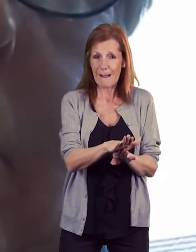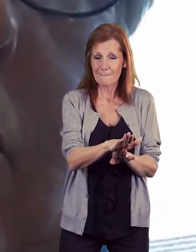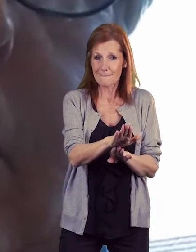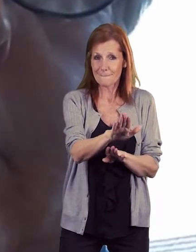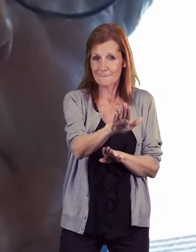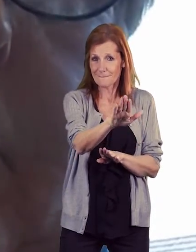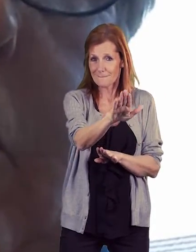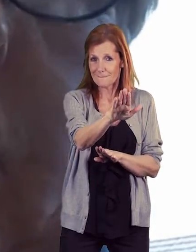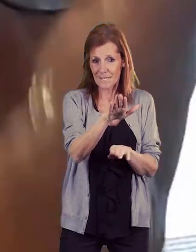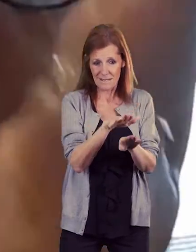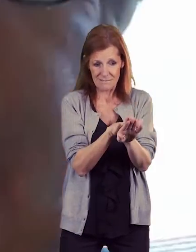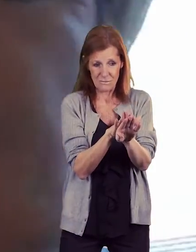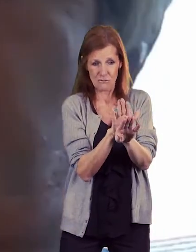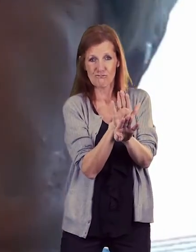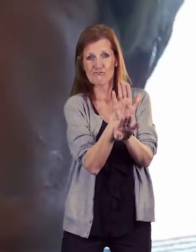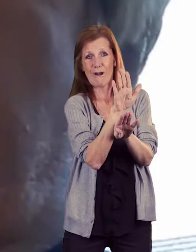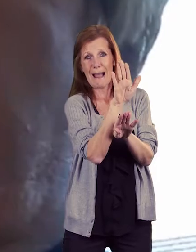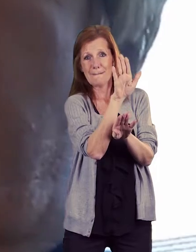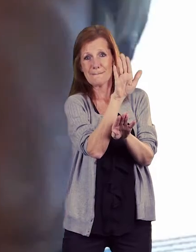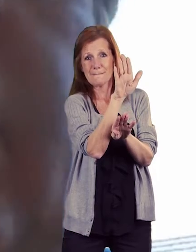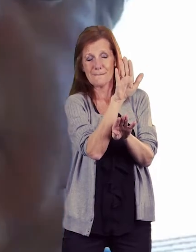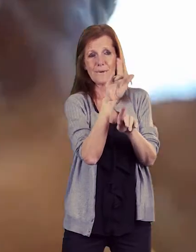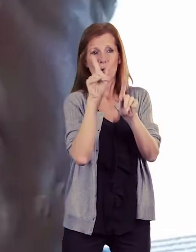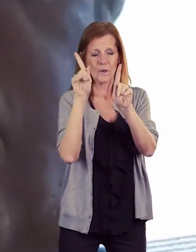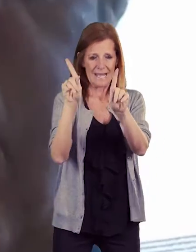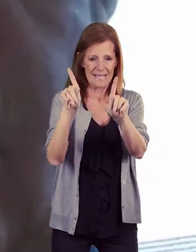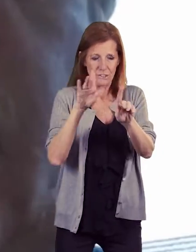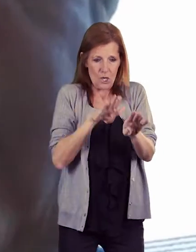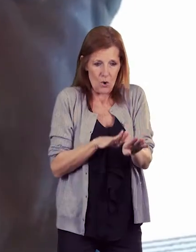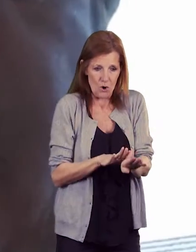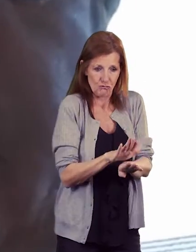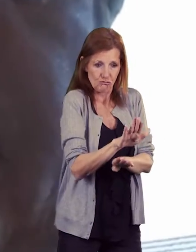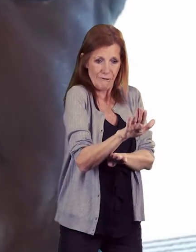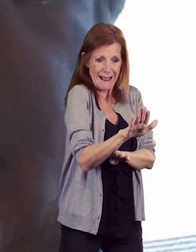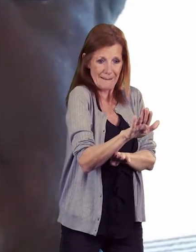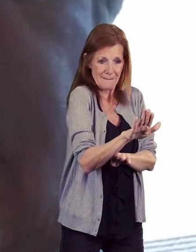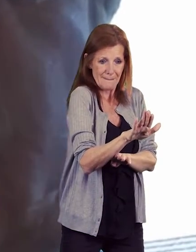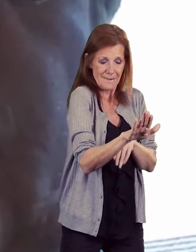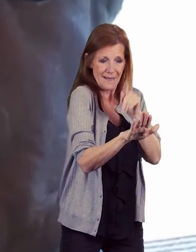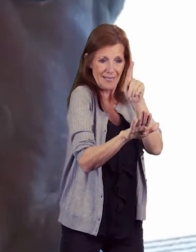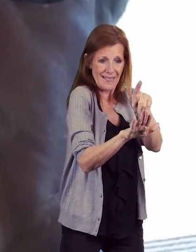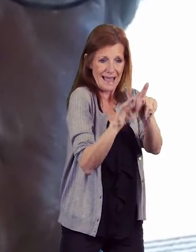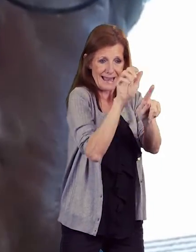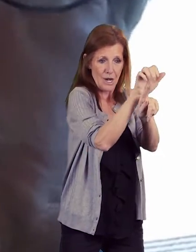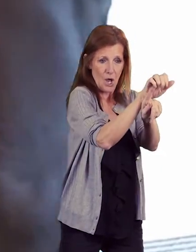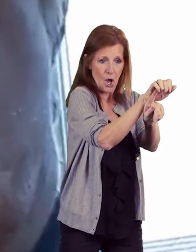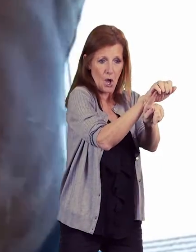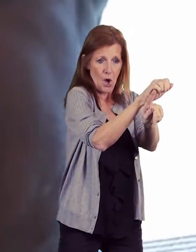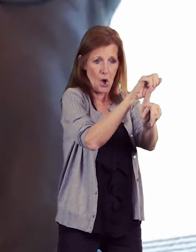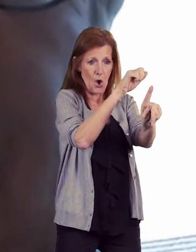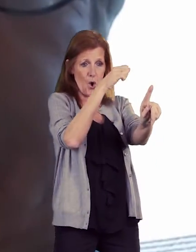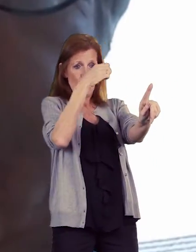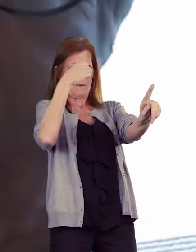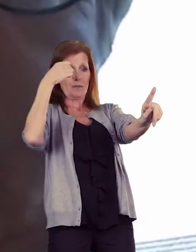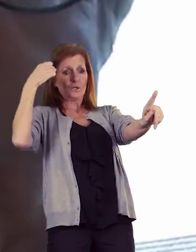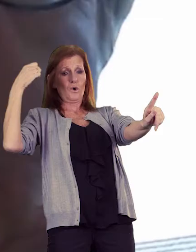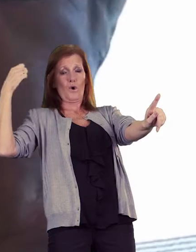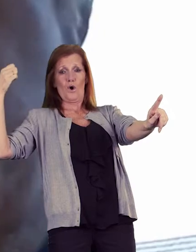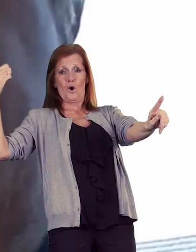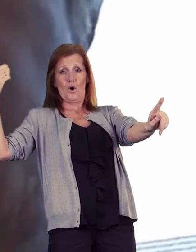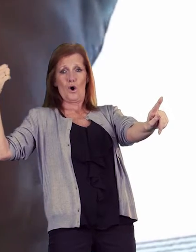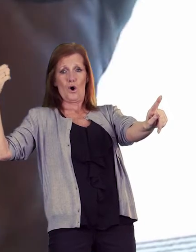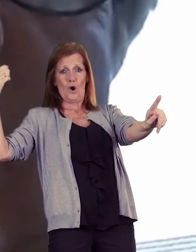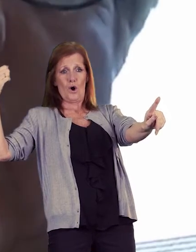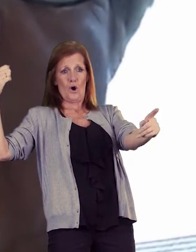quite long, quite high, and you're like, right, well, I've got to get up that ramp, and then I've got to open the door towards me,